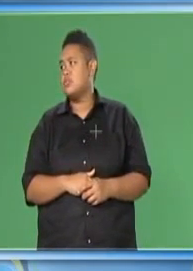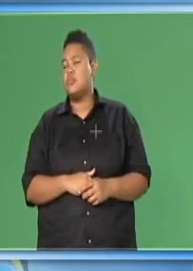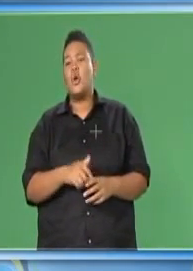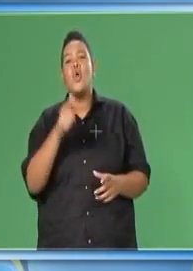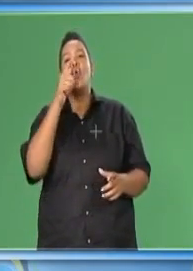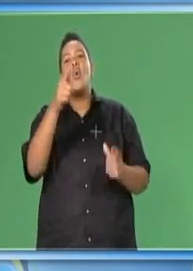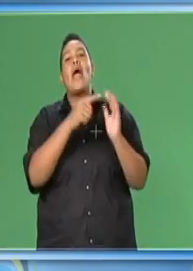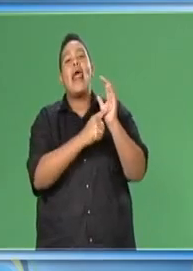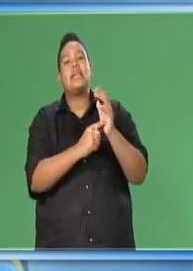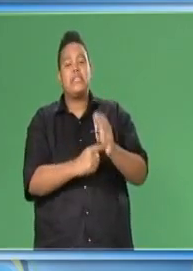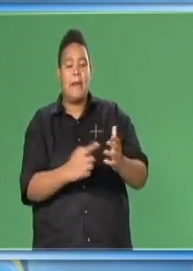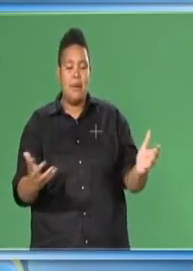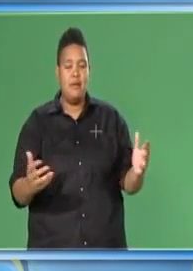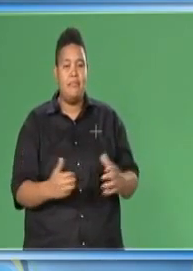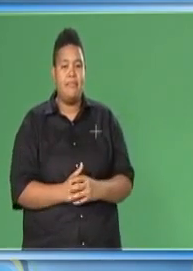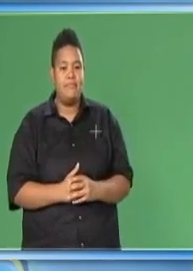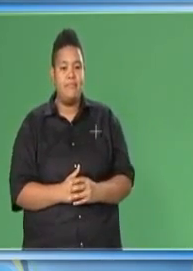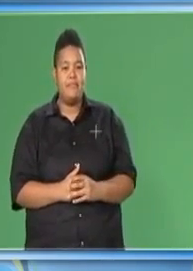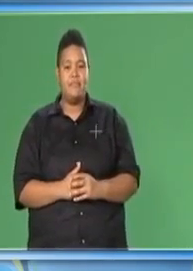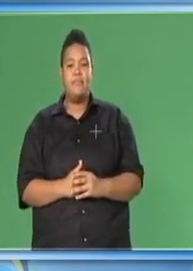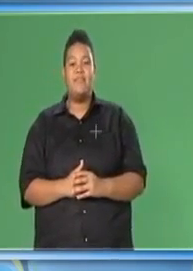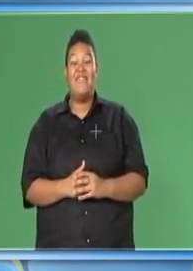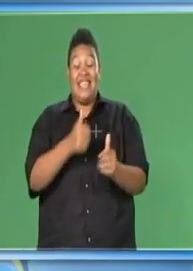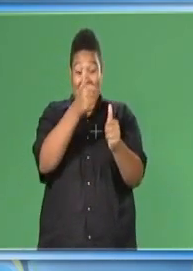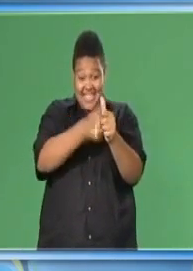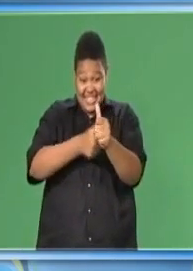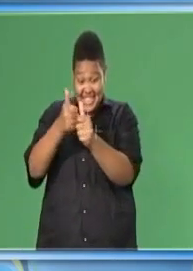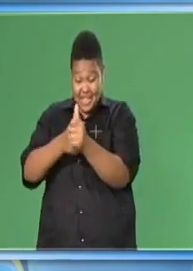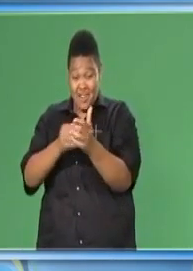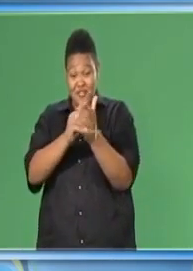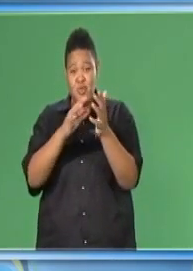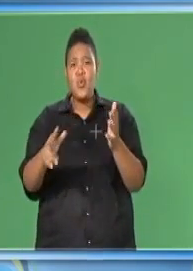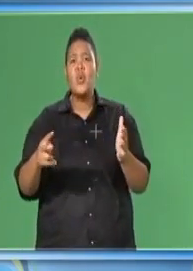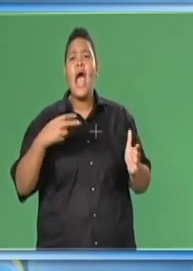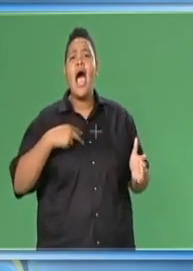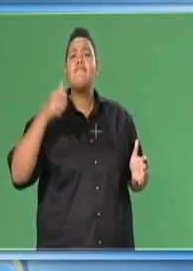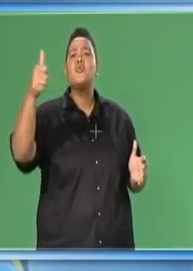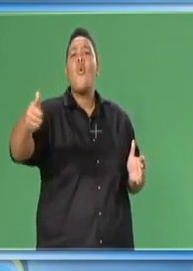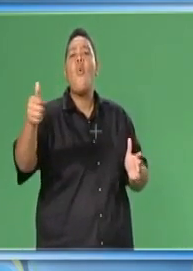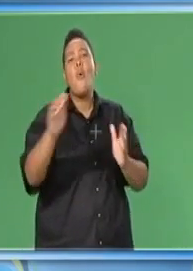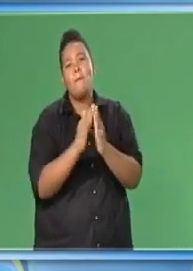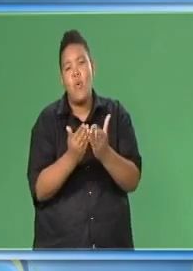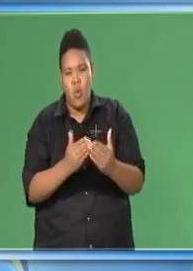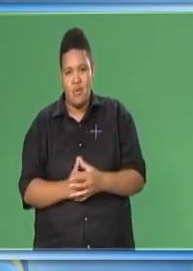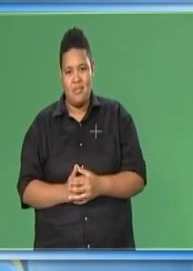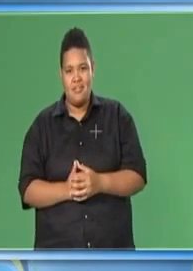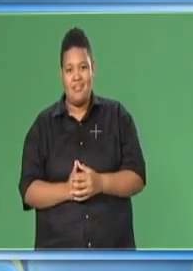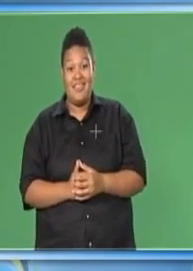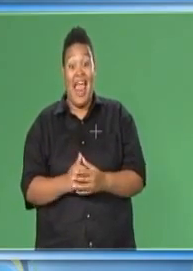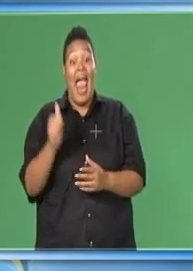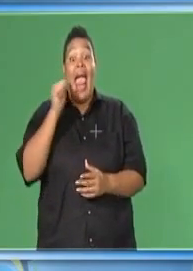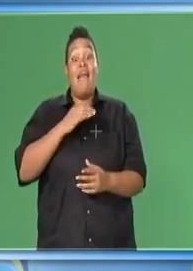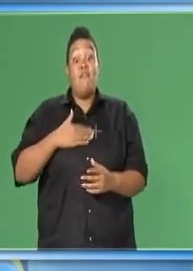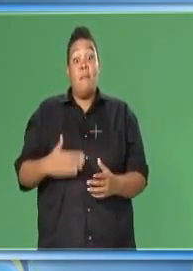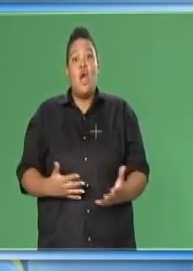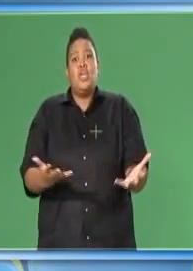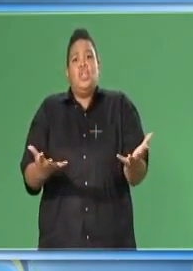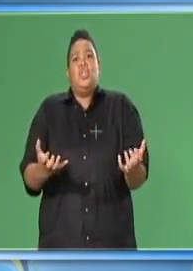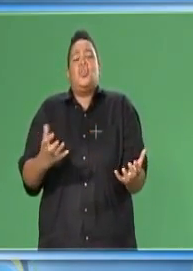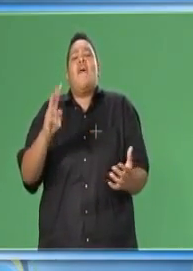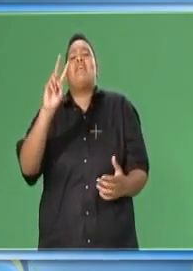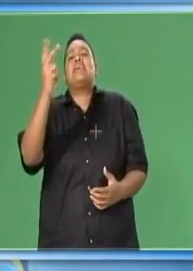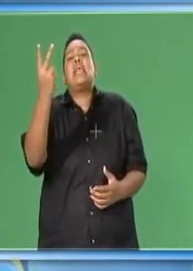be incorrect to say, each of the boys has their supplies. Why? Each is singular.